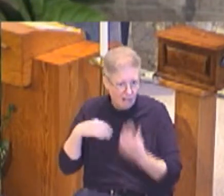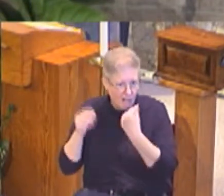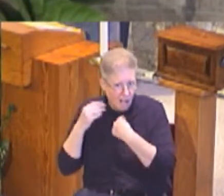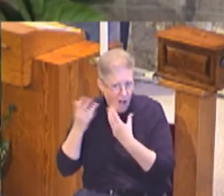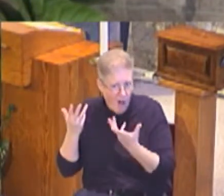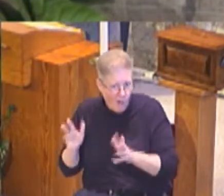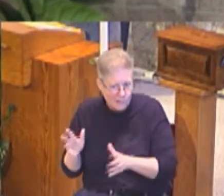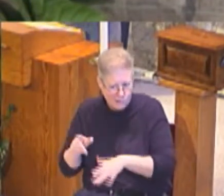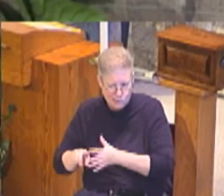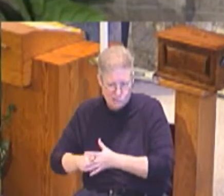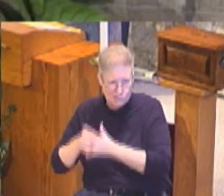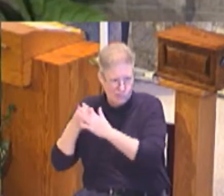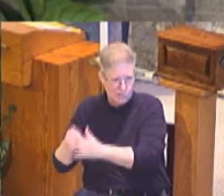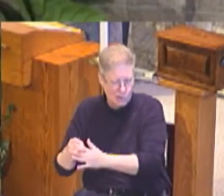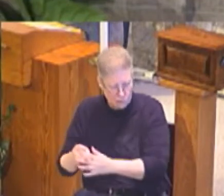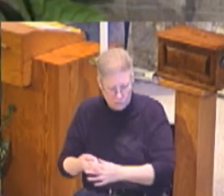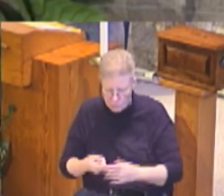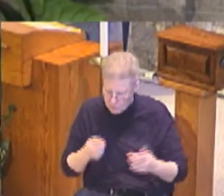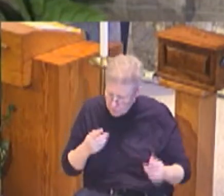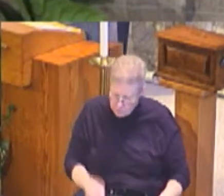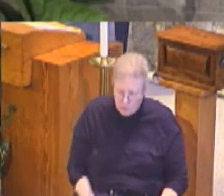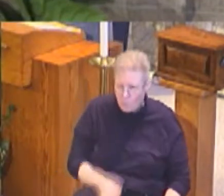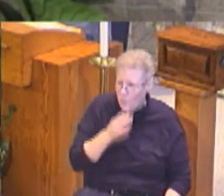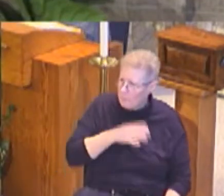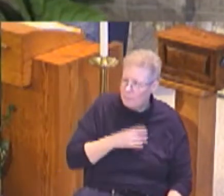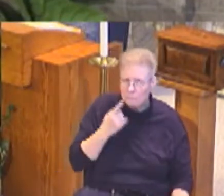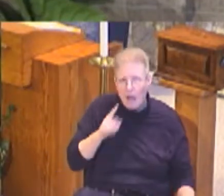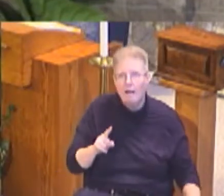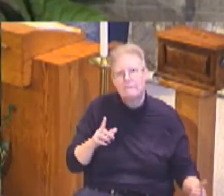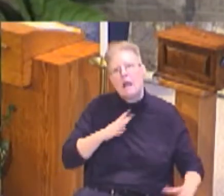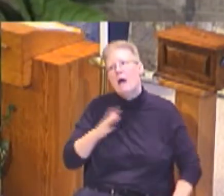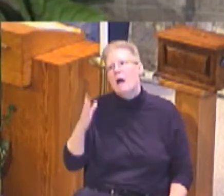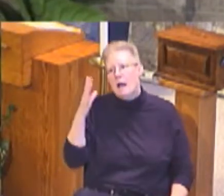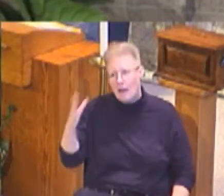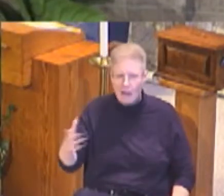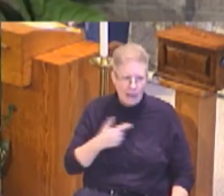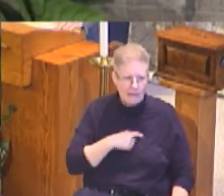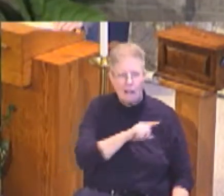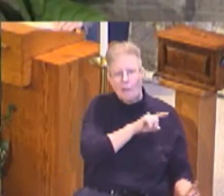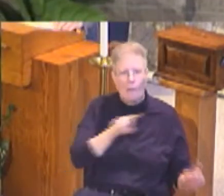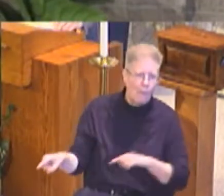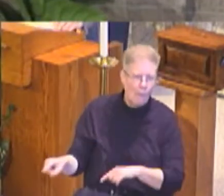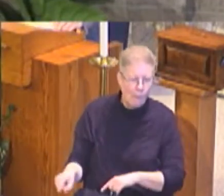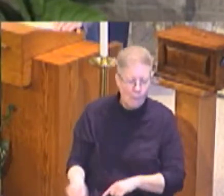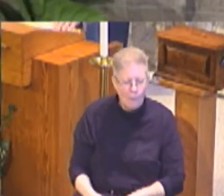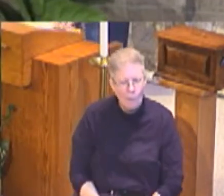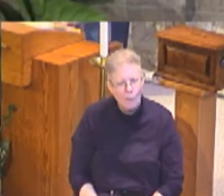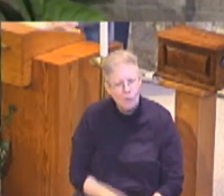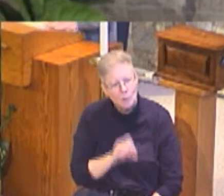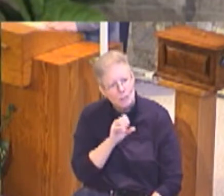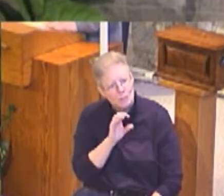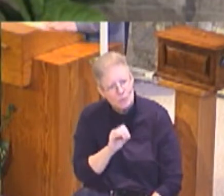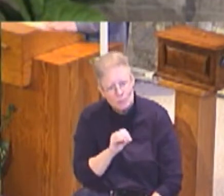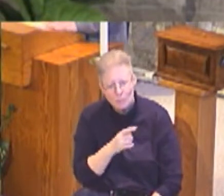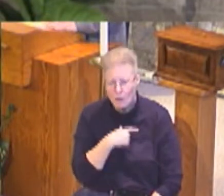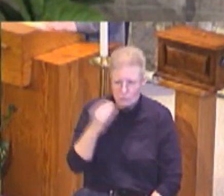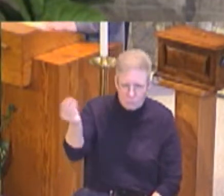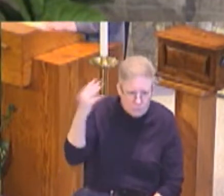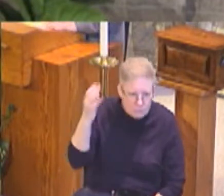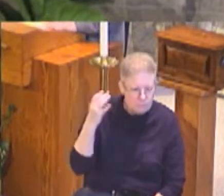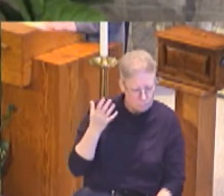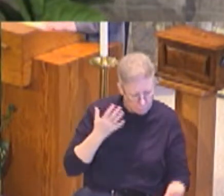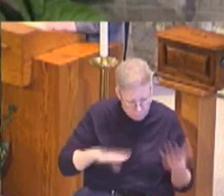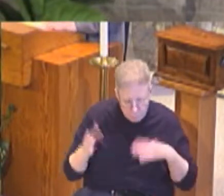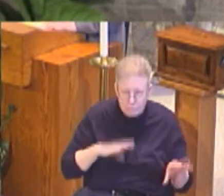it, finally she said, all right, I'll go. So she took a quick shower,